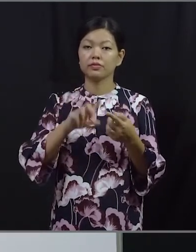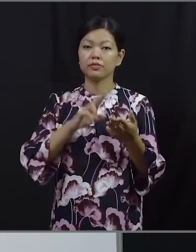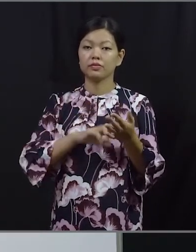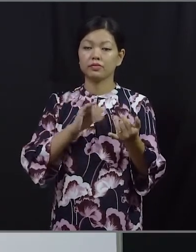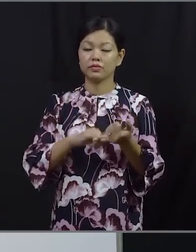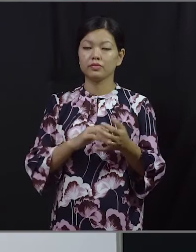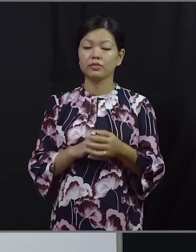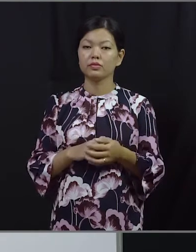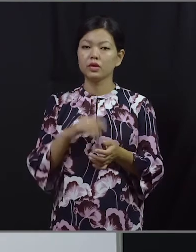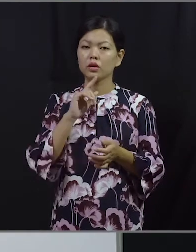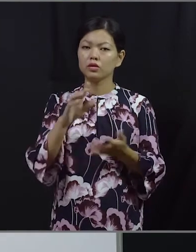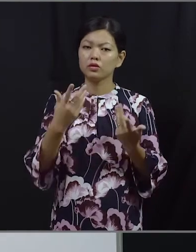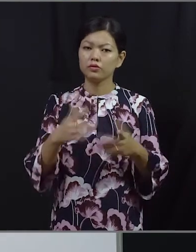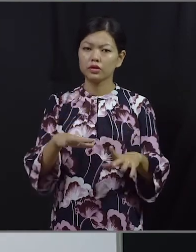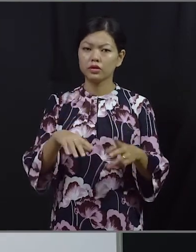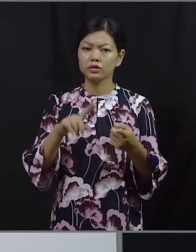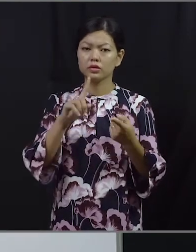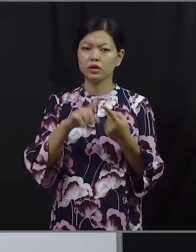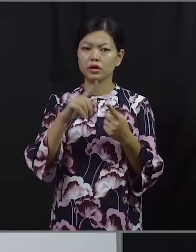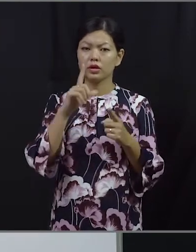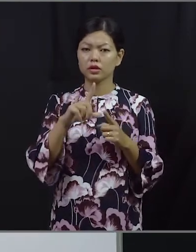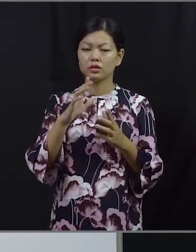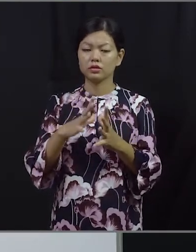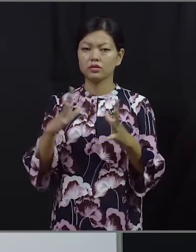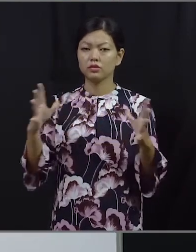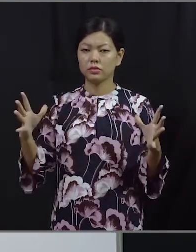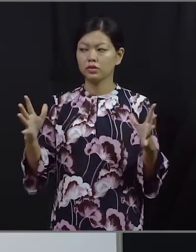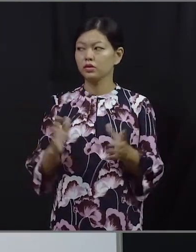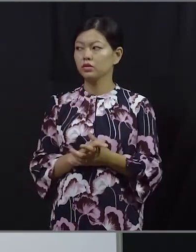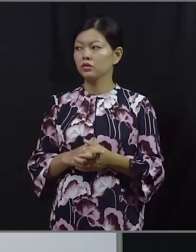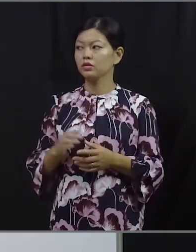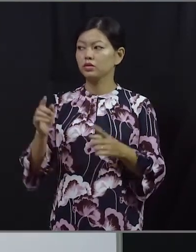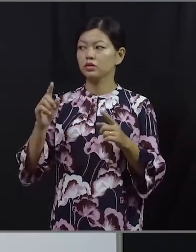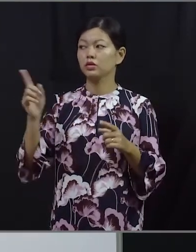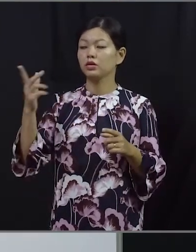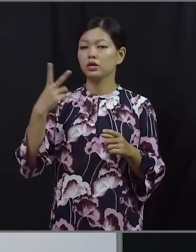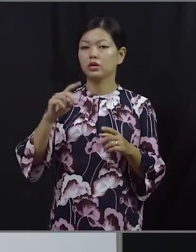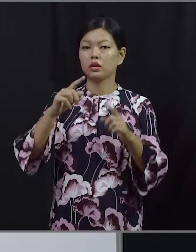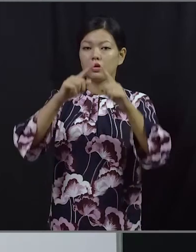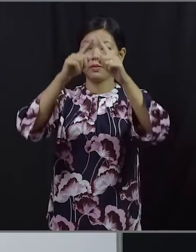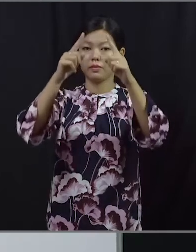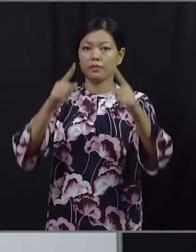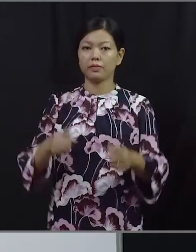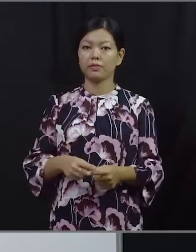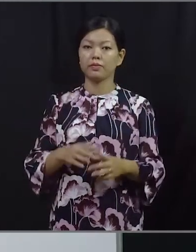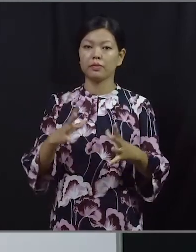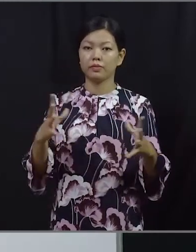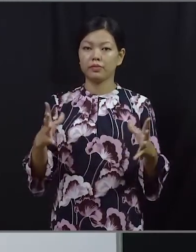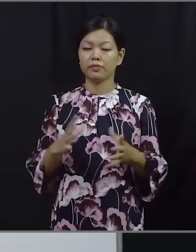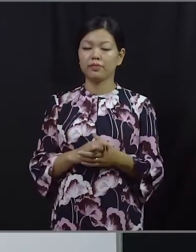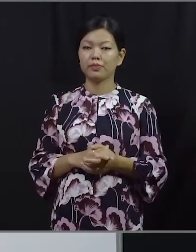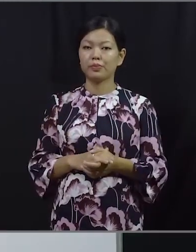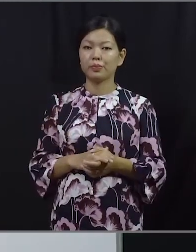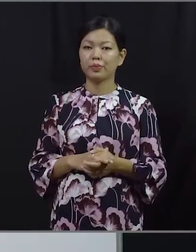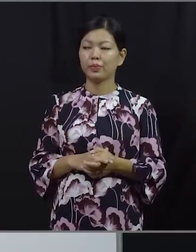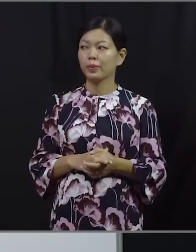aperture, but its focal length also short like this objective lens. So, I will just write in